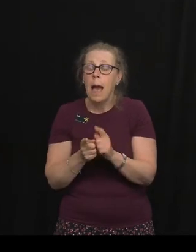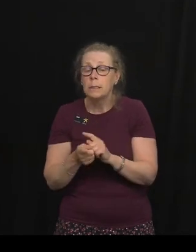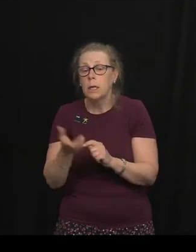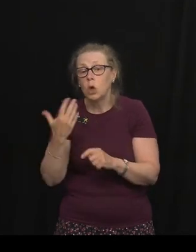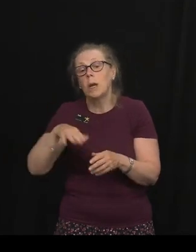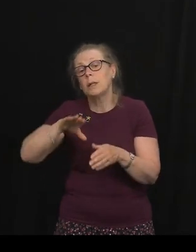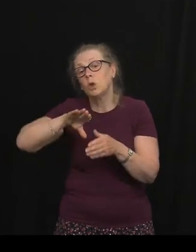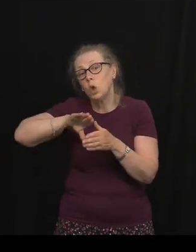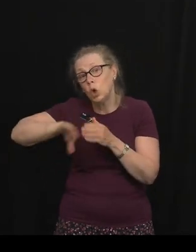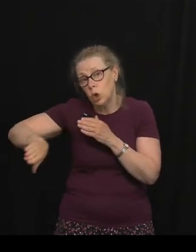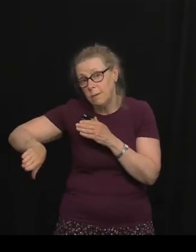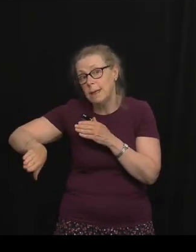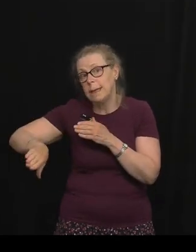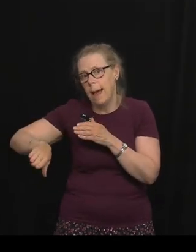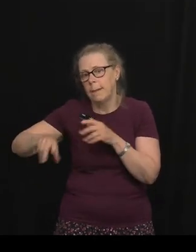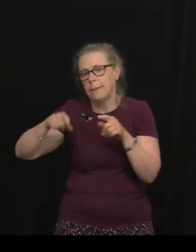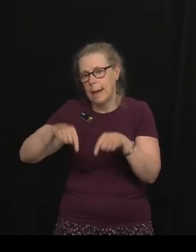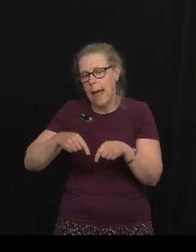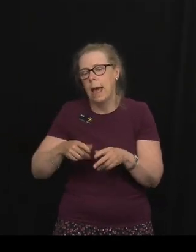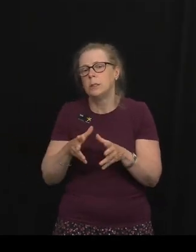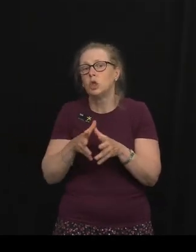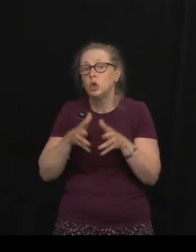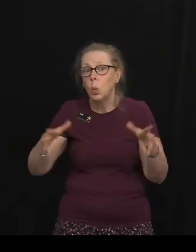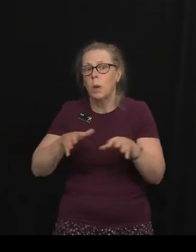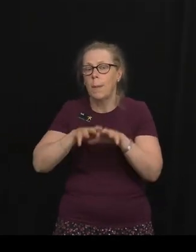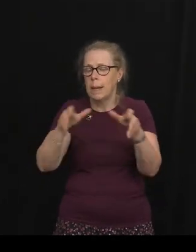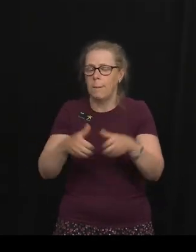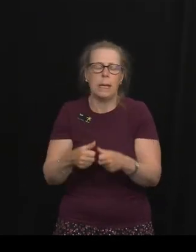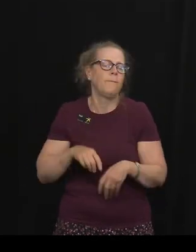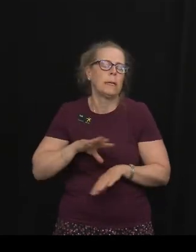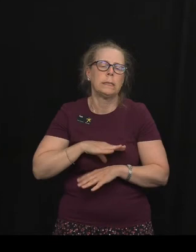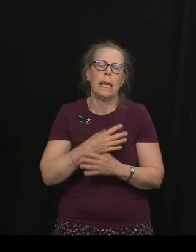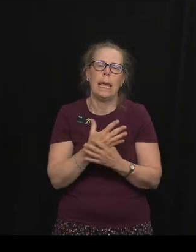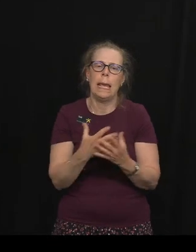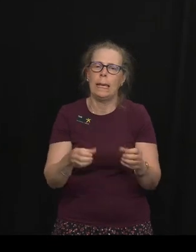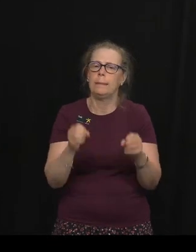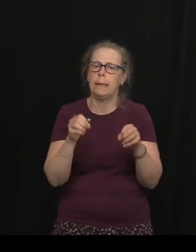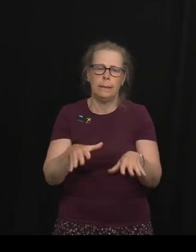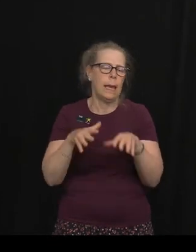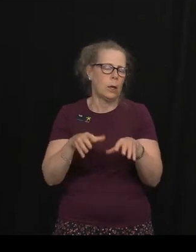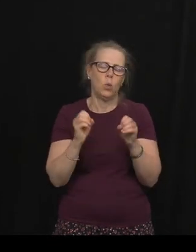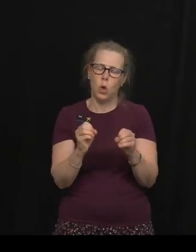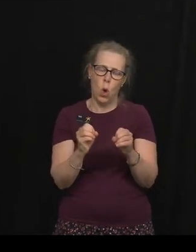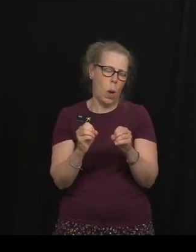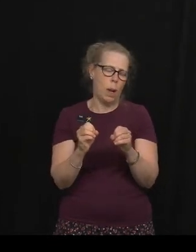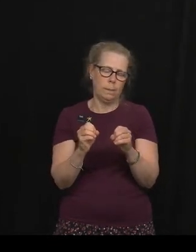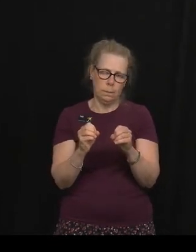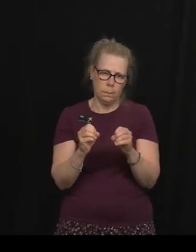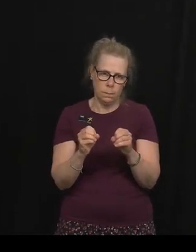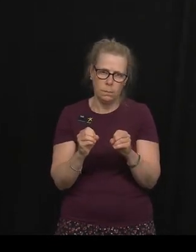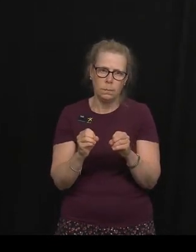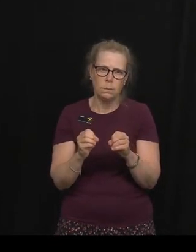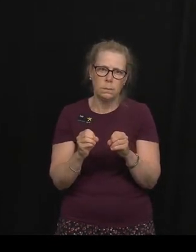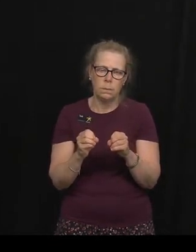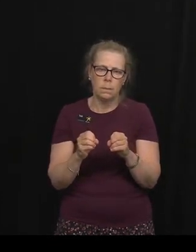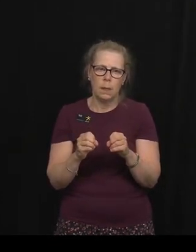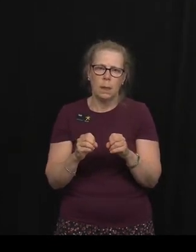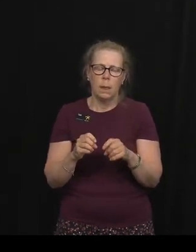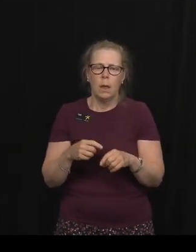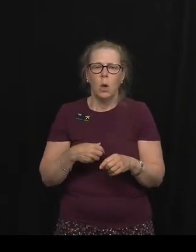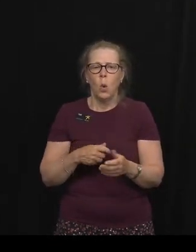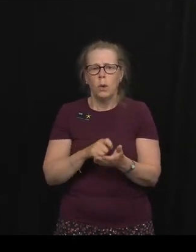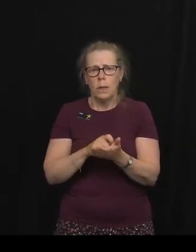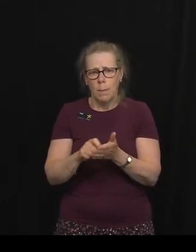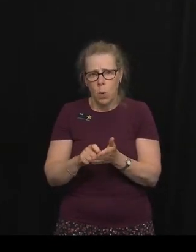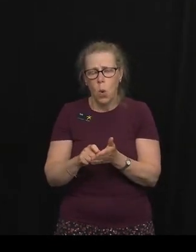outbreak becoming this kind of pandemic. No actions. There was a report now that was released a little bit more than a month ago, a